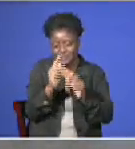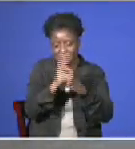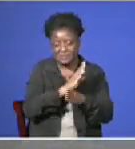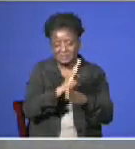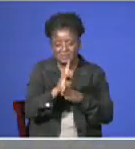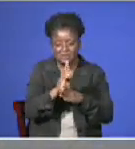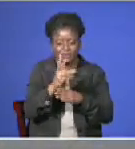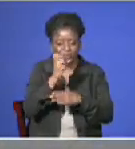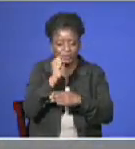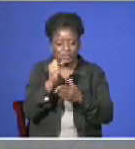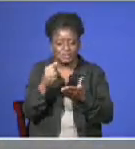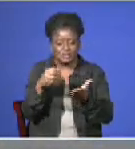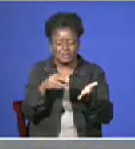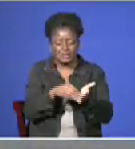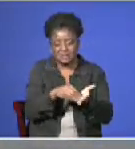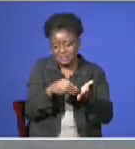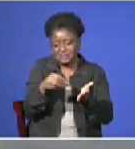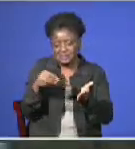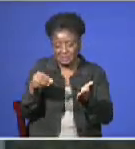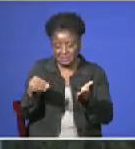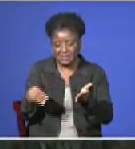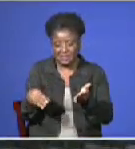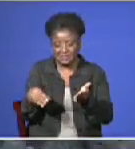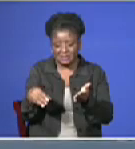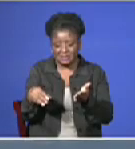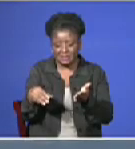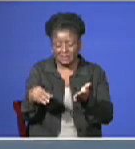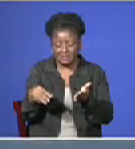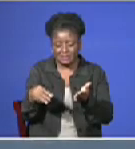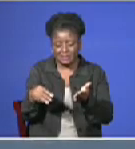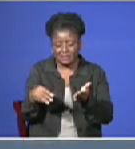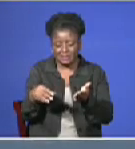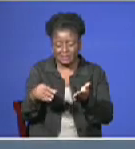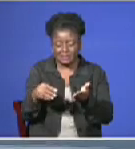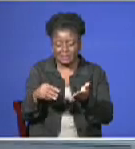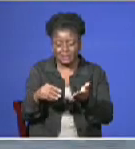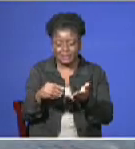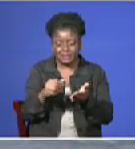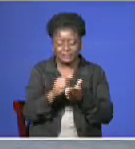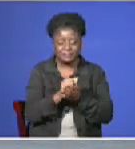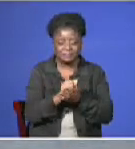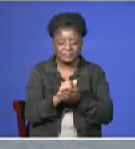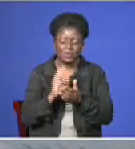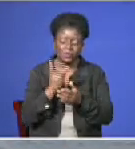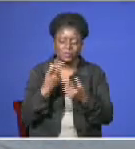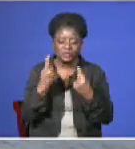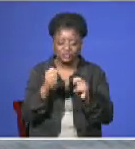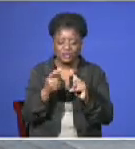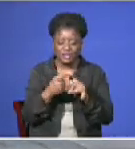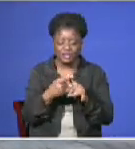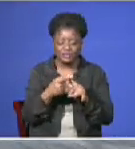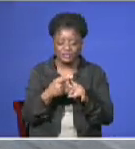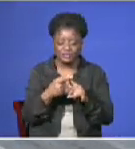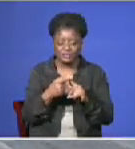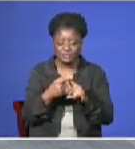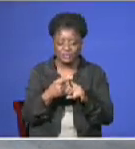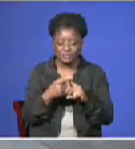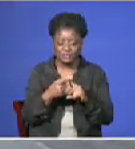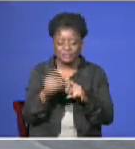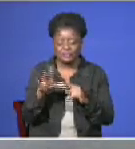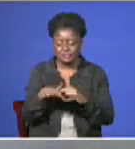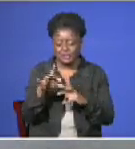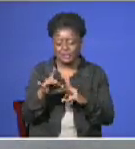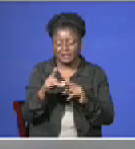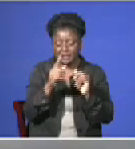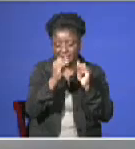deducting. What I know is that is the commitment that we regard as outstanding. We're trying to trace specifically